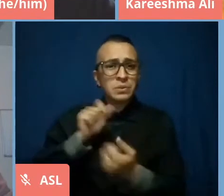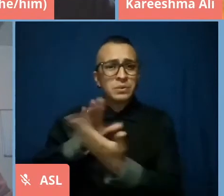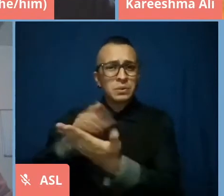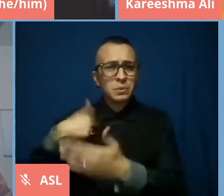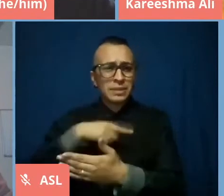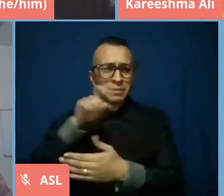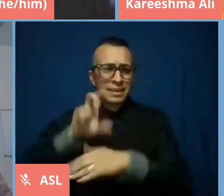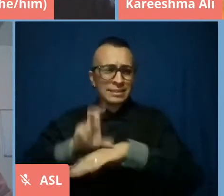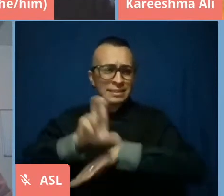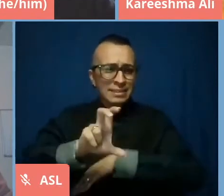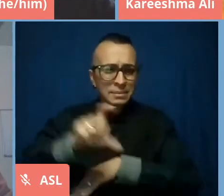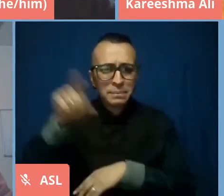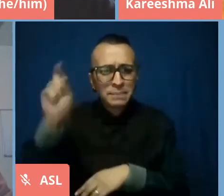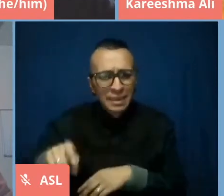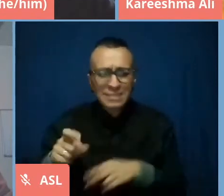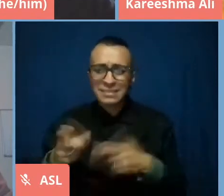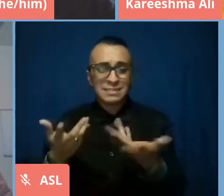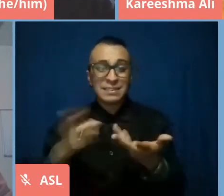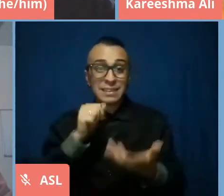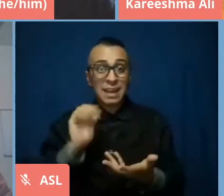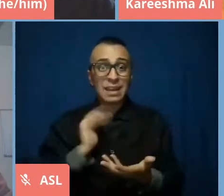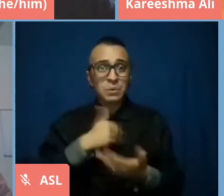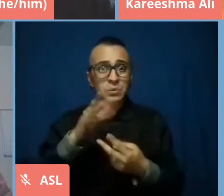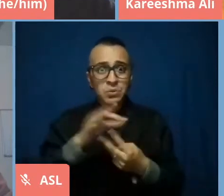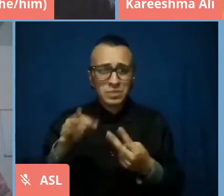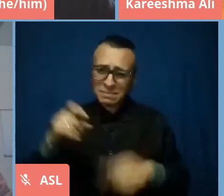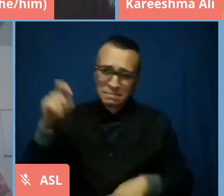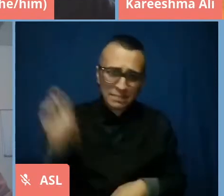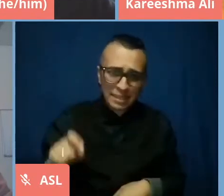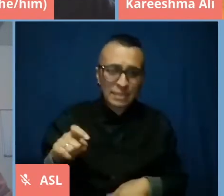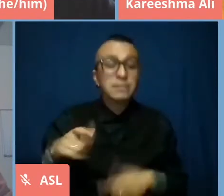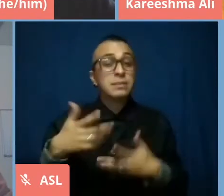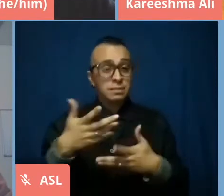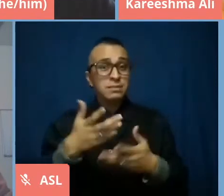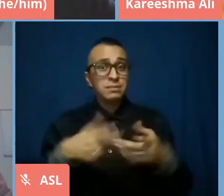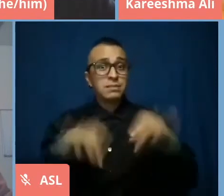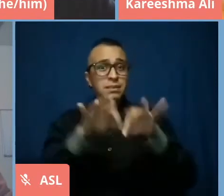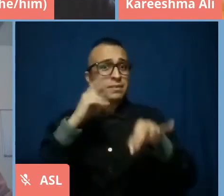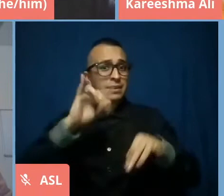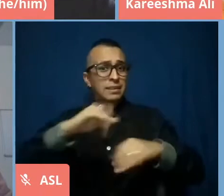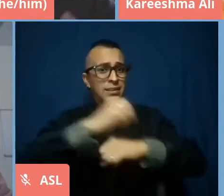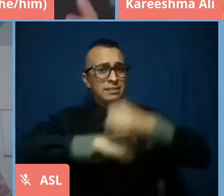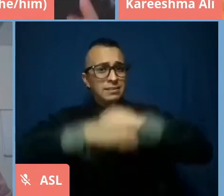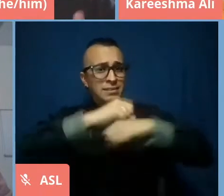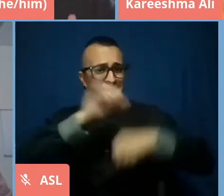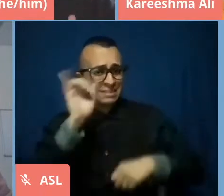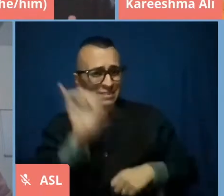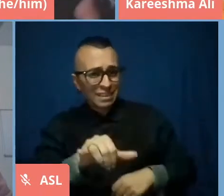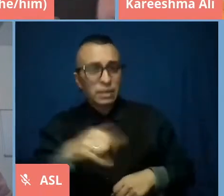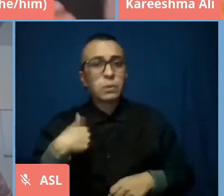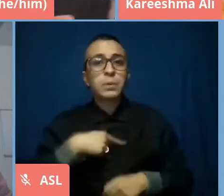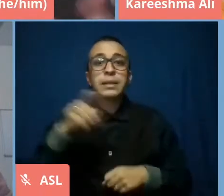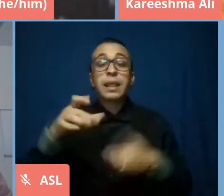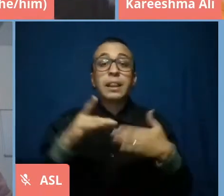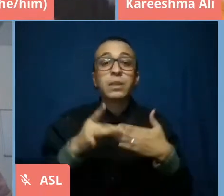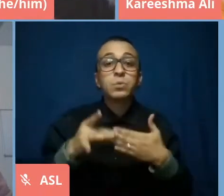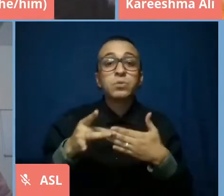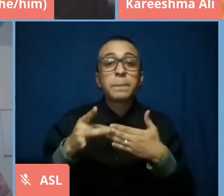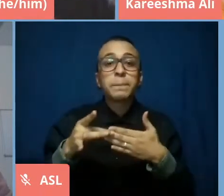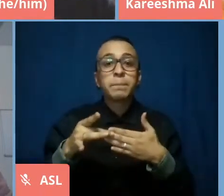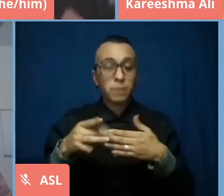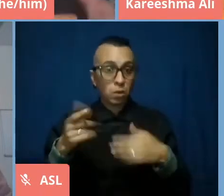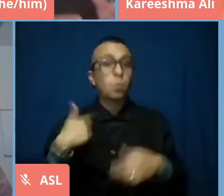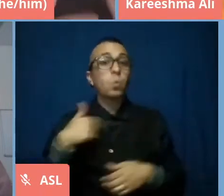invest more greatly in our long-term service and supports infrastructure. And we need the leadership, and we do have